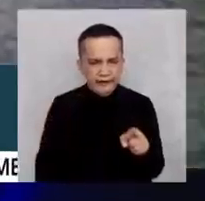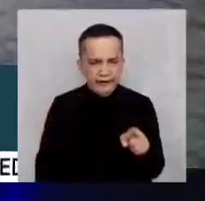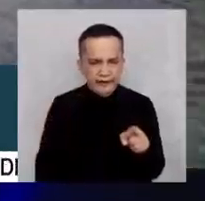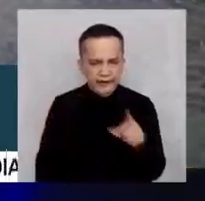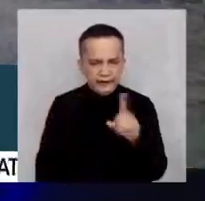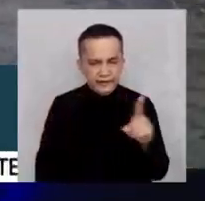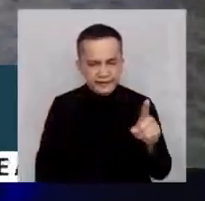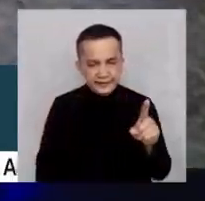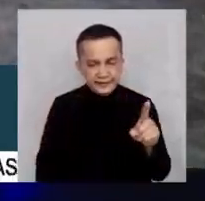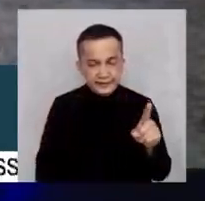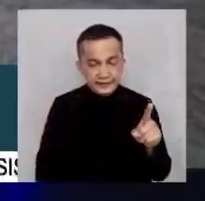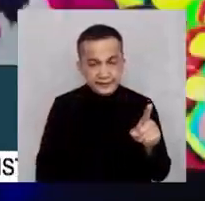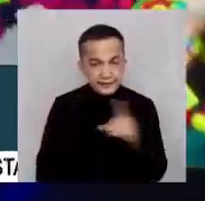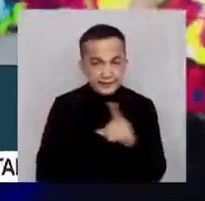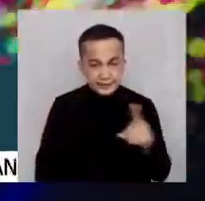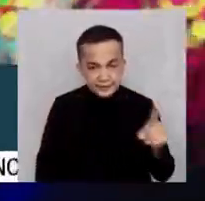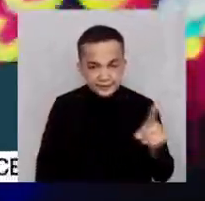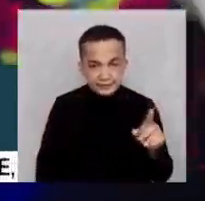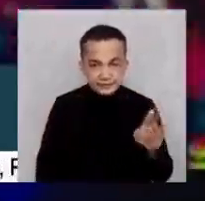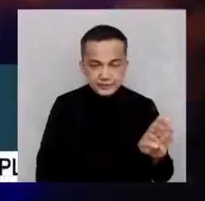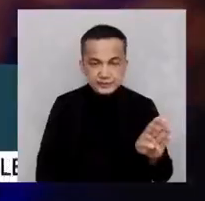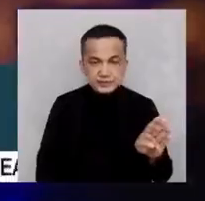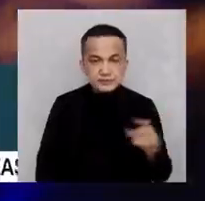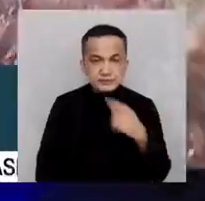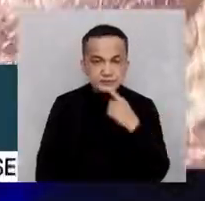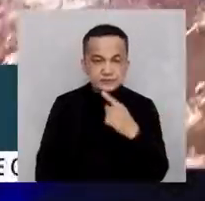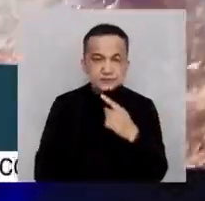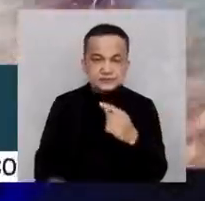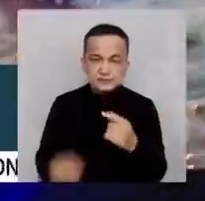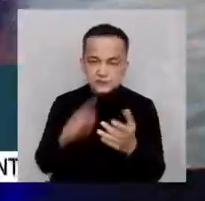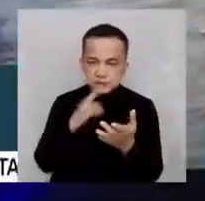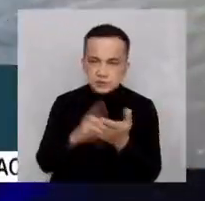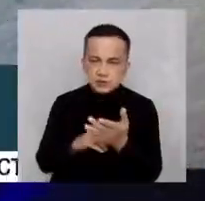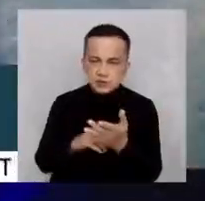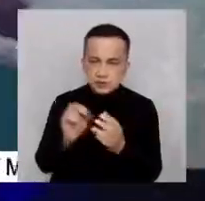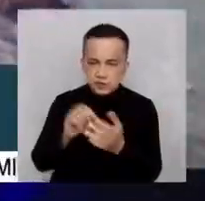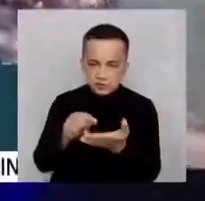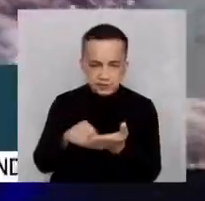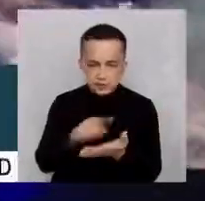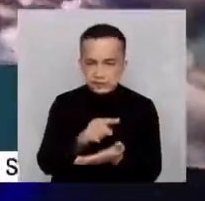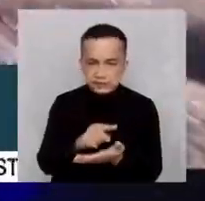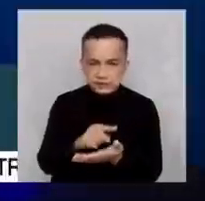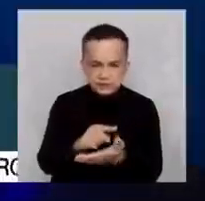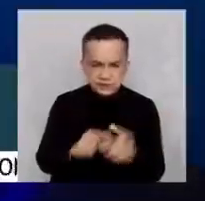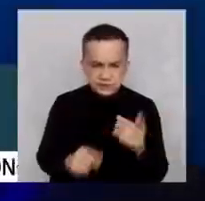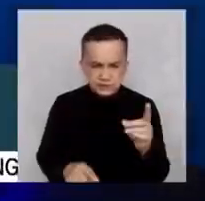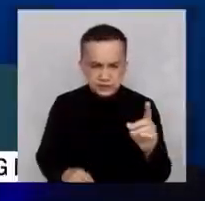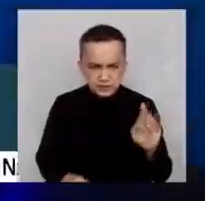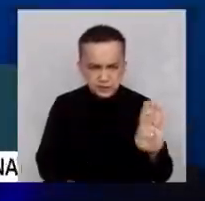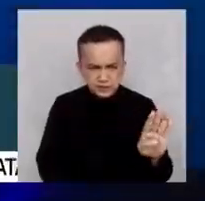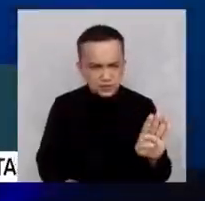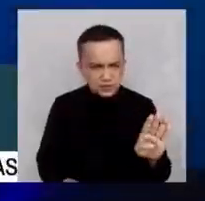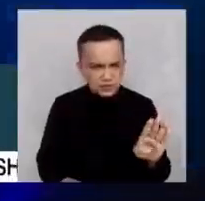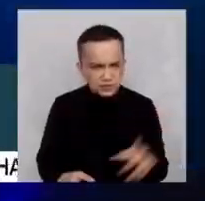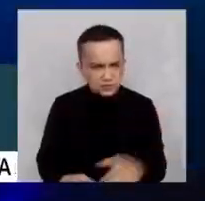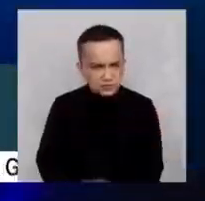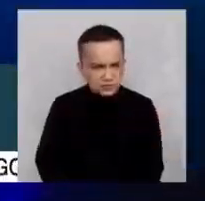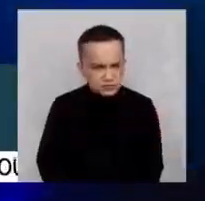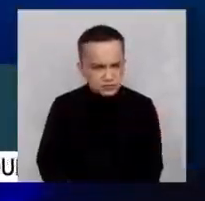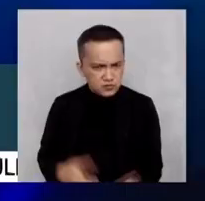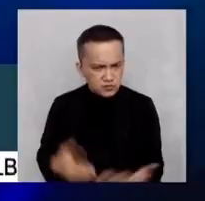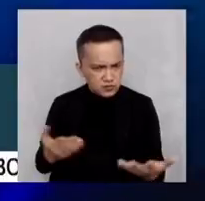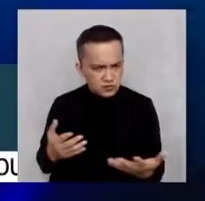DDB? Because based on your news report, not a single cent has been paid to DDB. So what